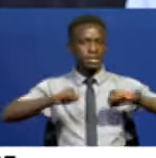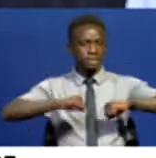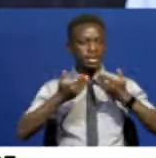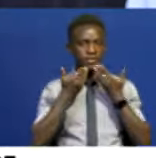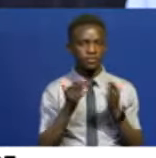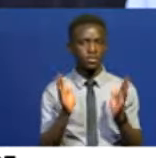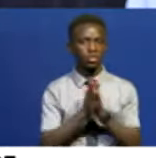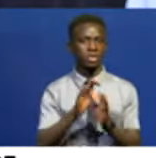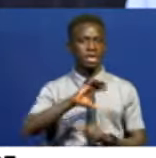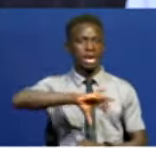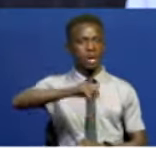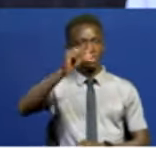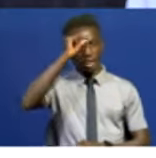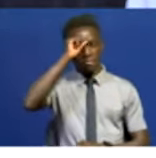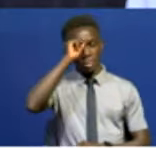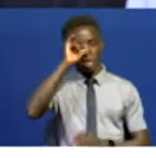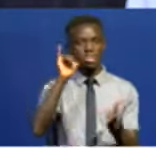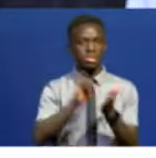that they will pay.